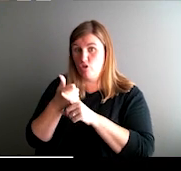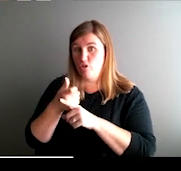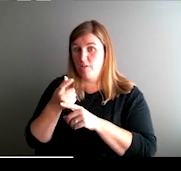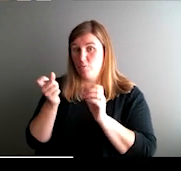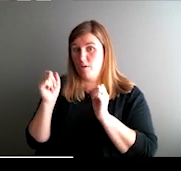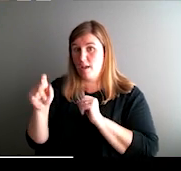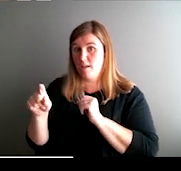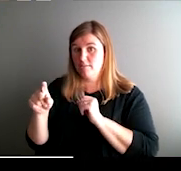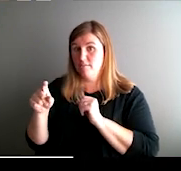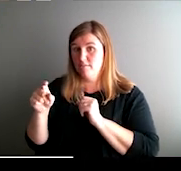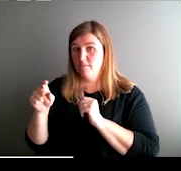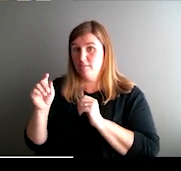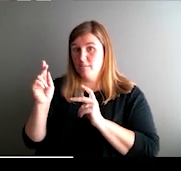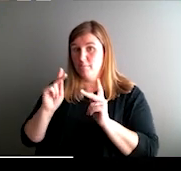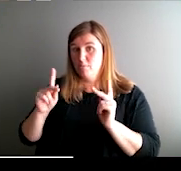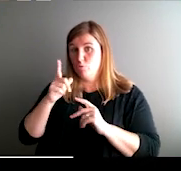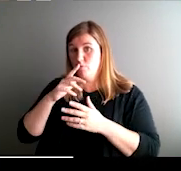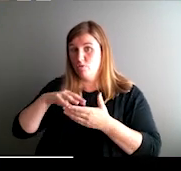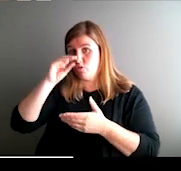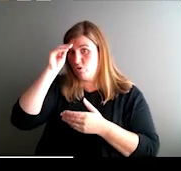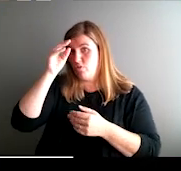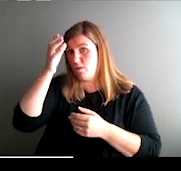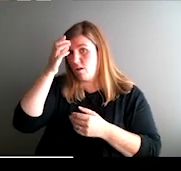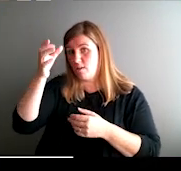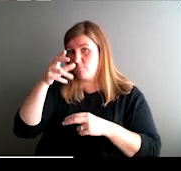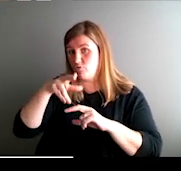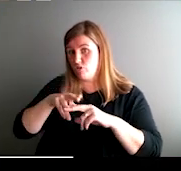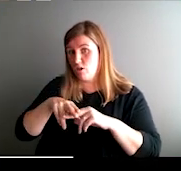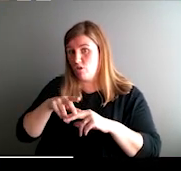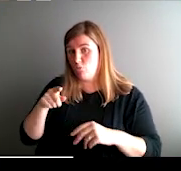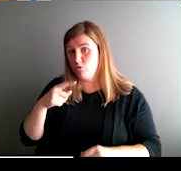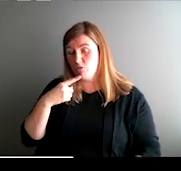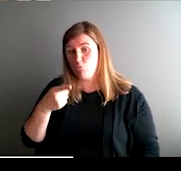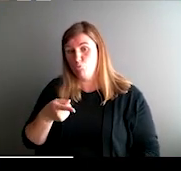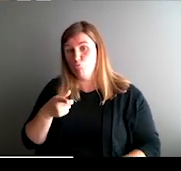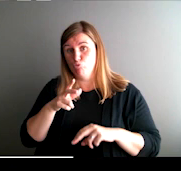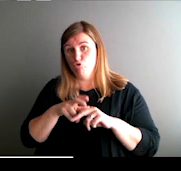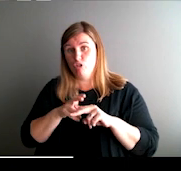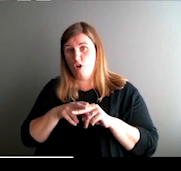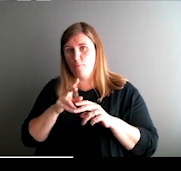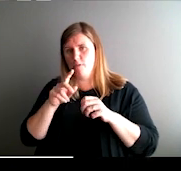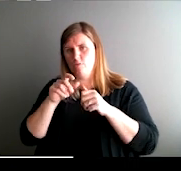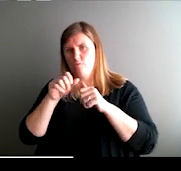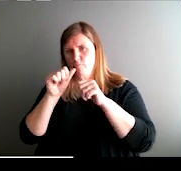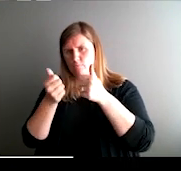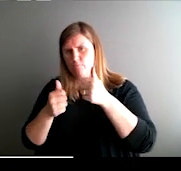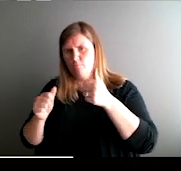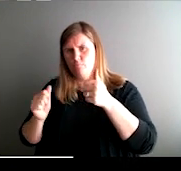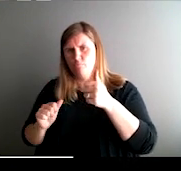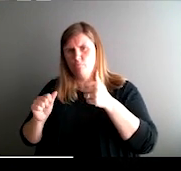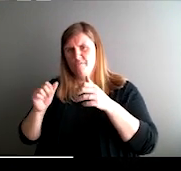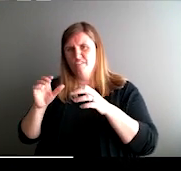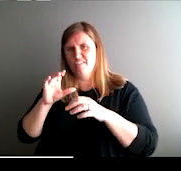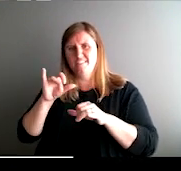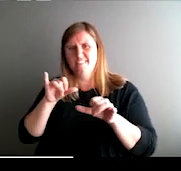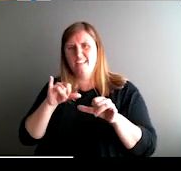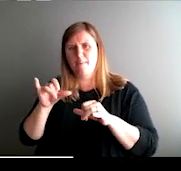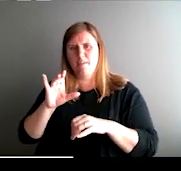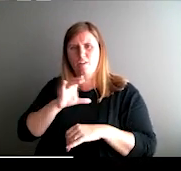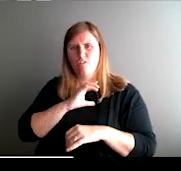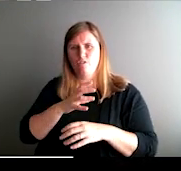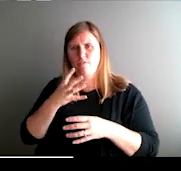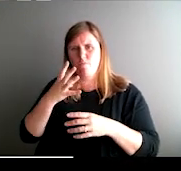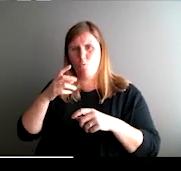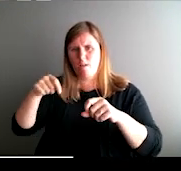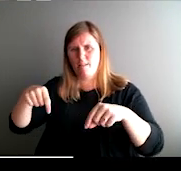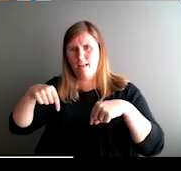ask people who have learned the concept of chair, they'll tell you it's a chair because it shares those critical characteristics. 4